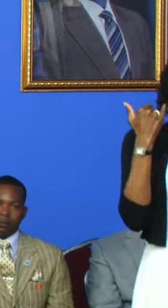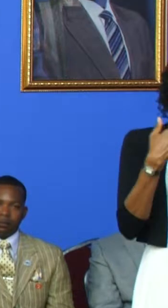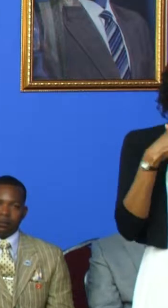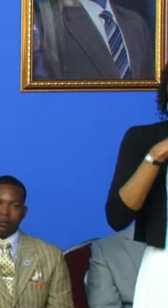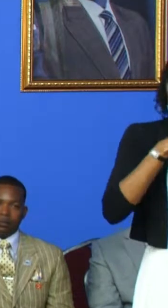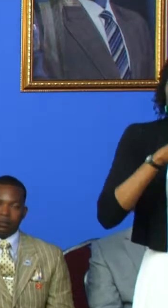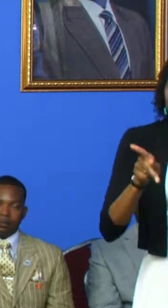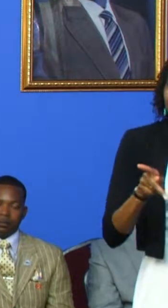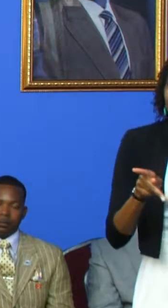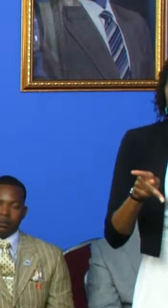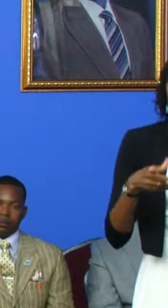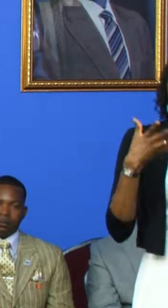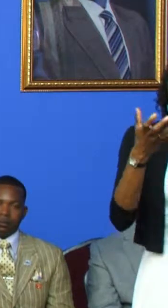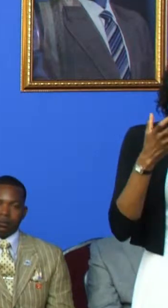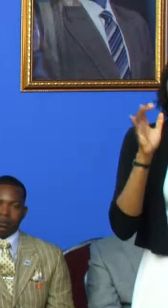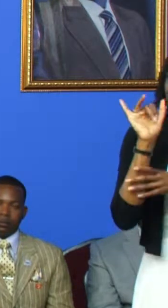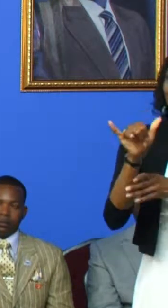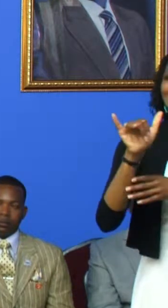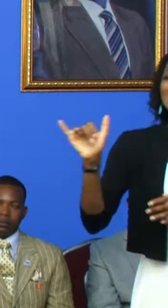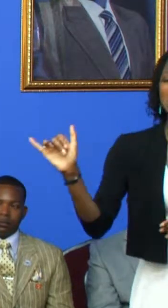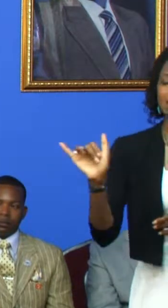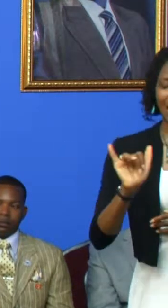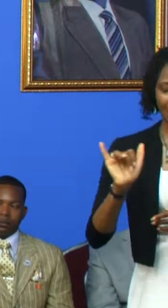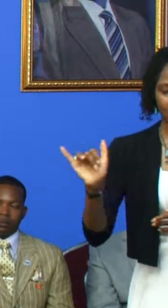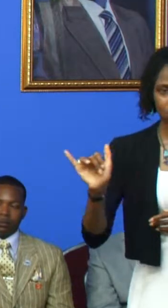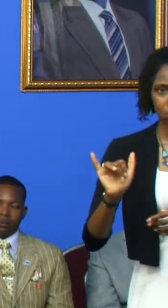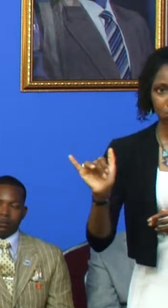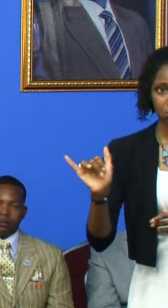for it, I'm going where everybody else go.